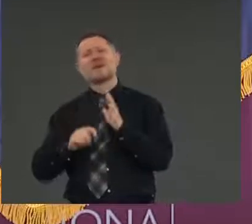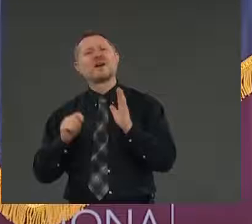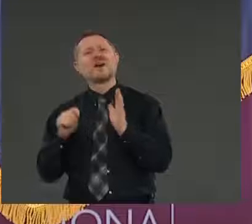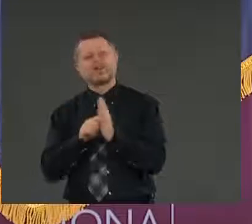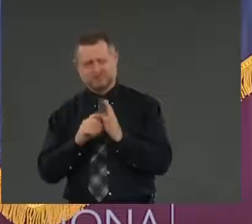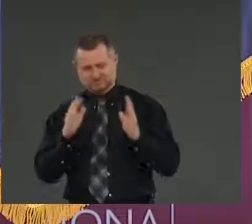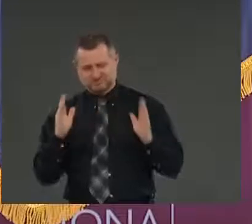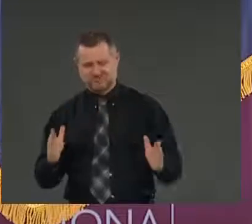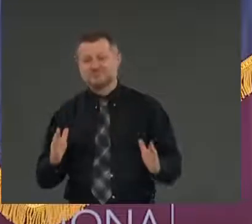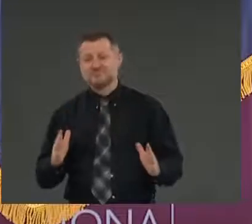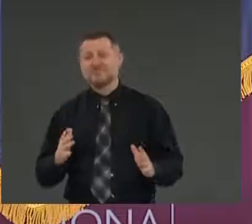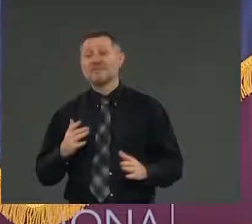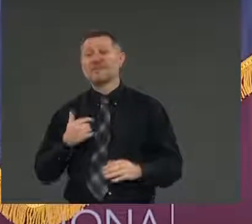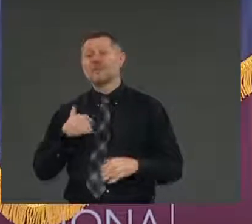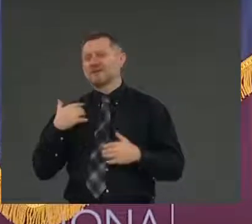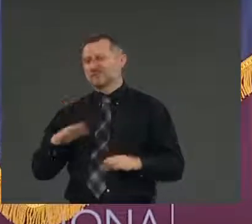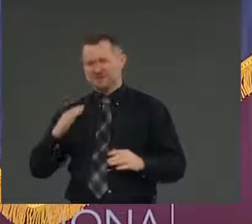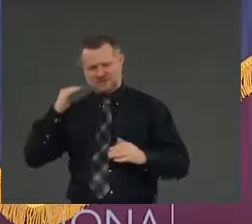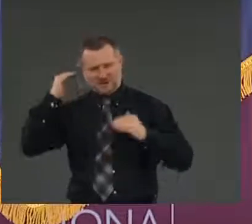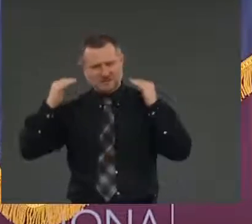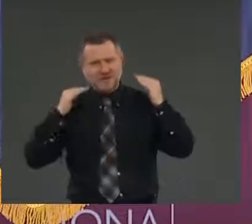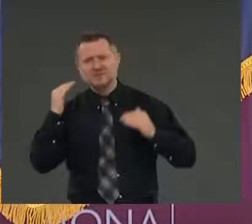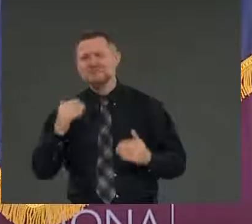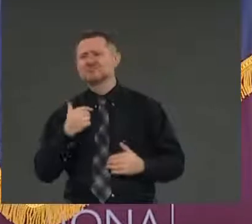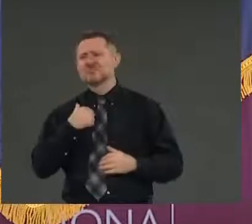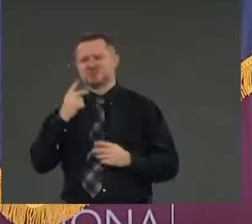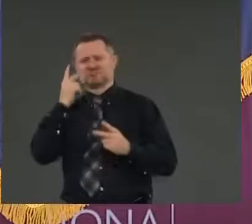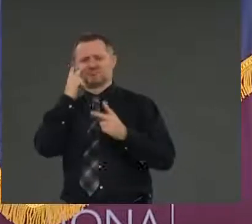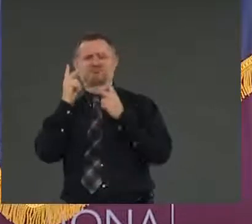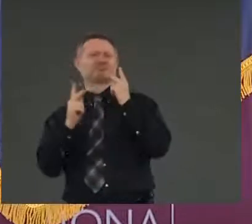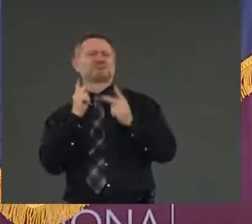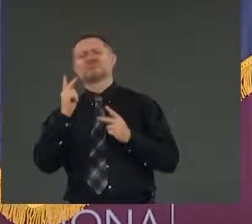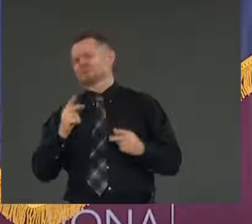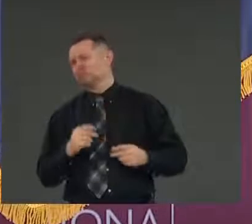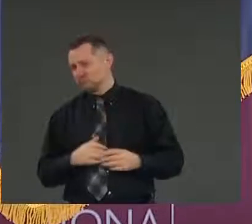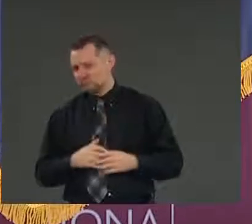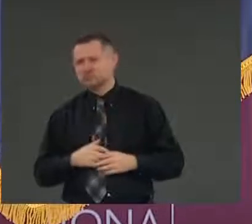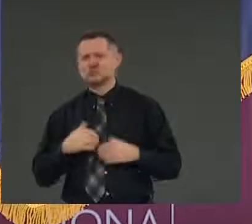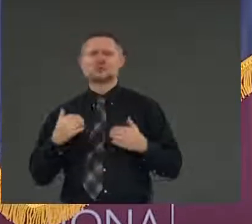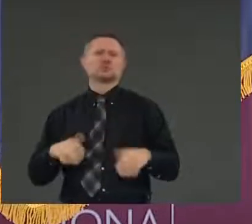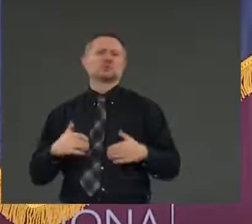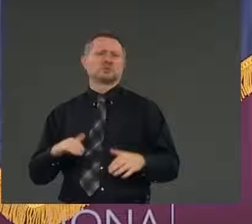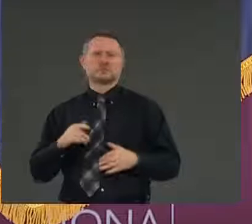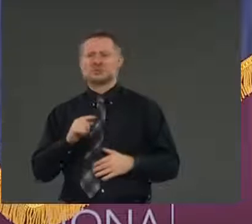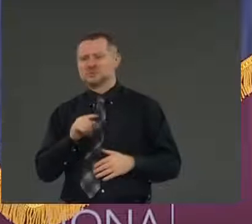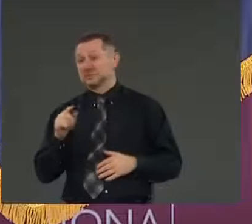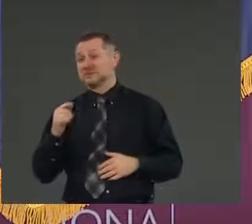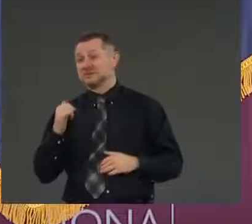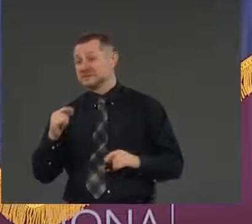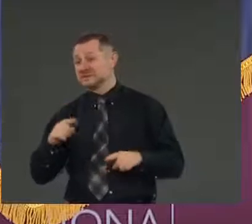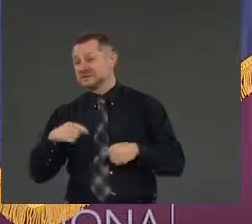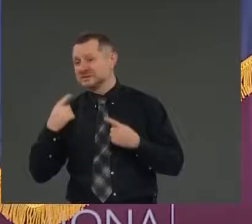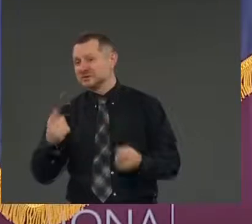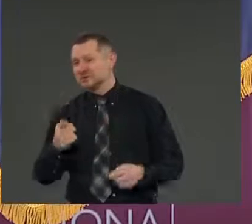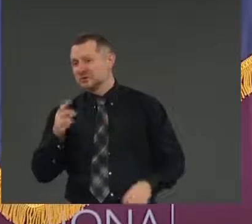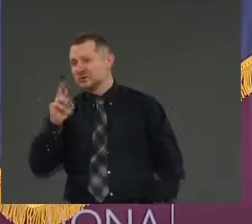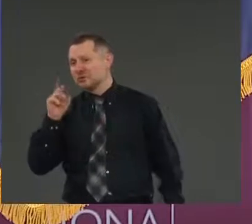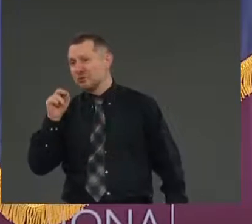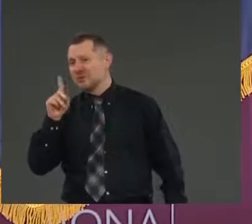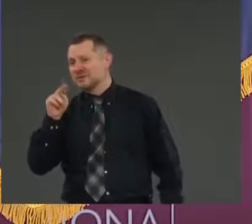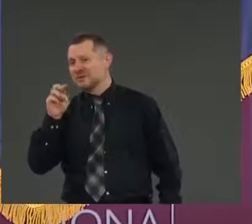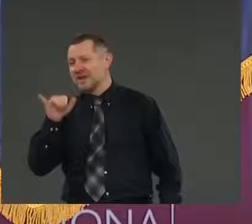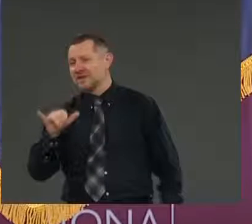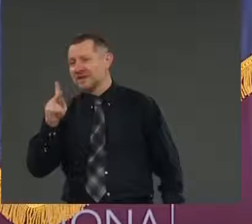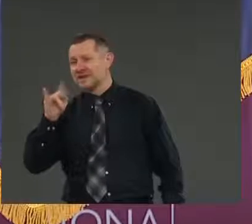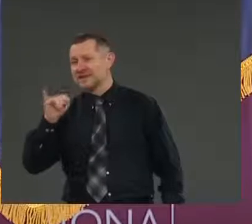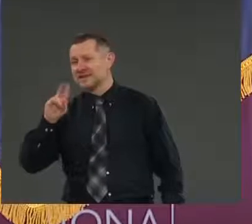basically as an adult, I've lived this, seen this from Rodney King forward. I mean, I was